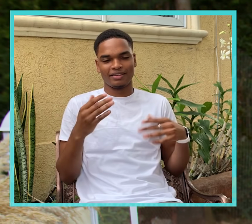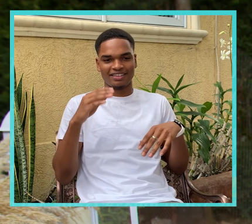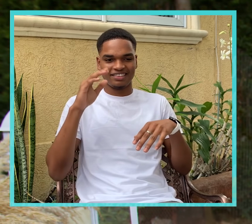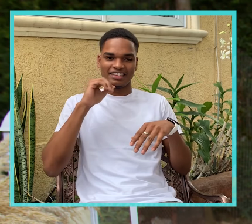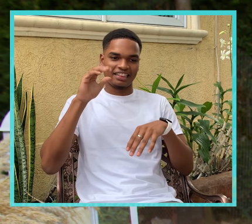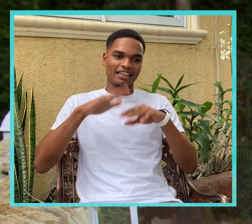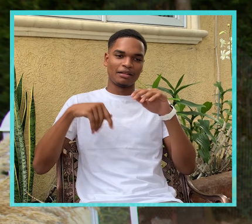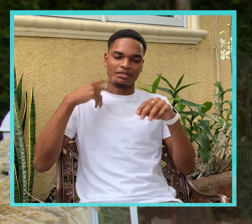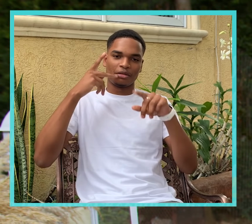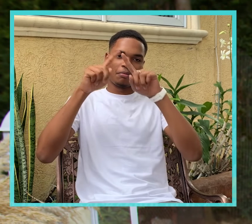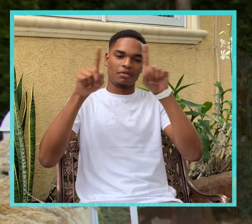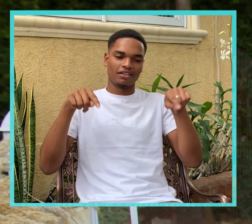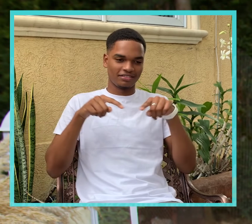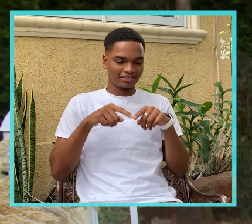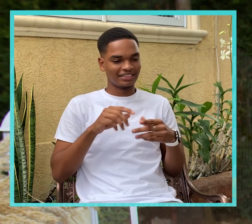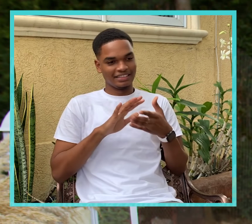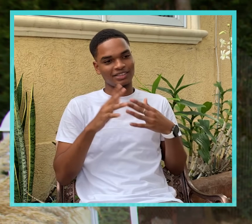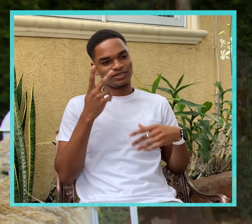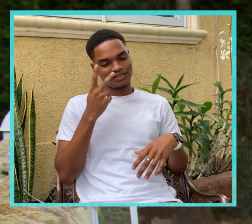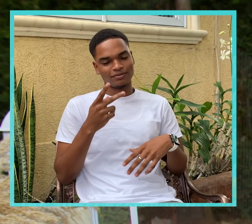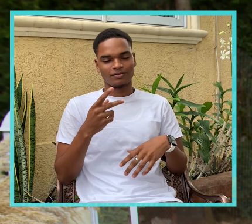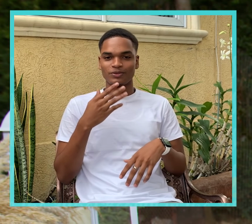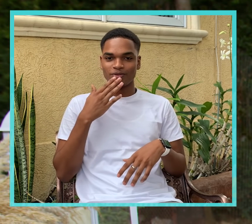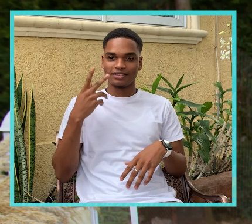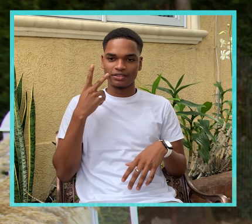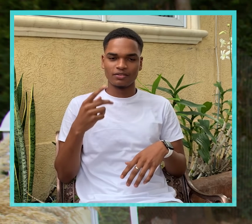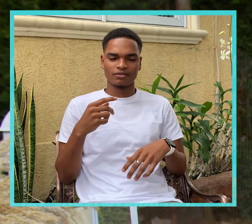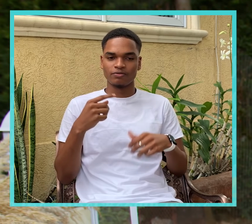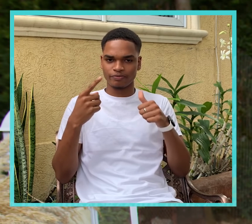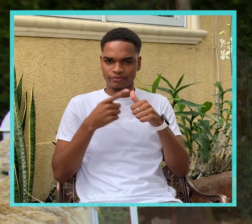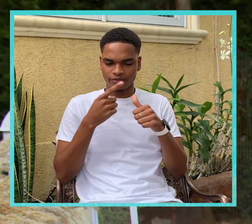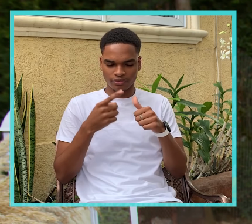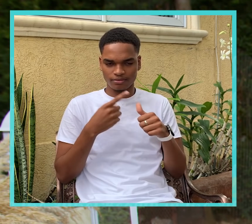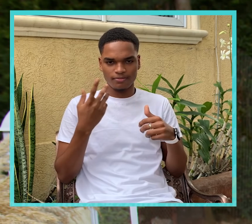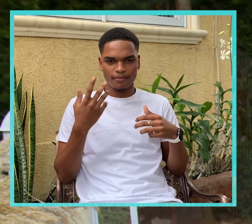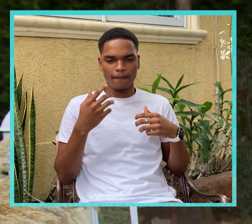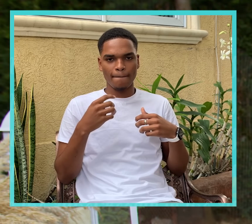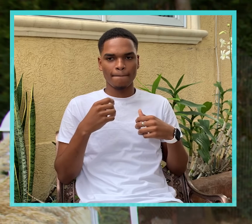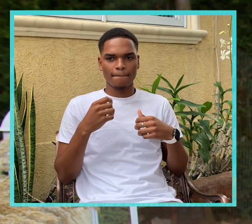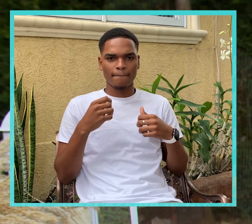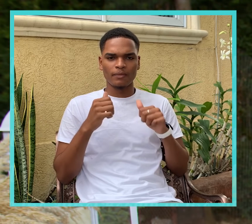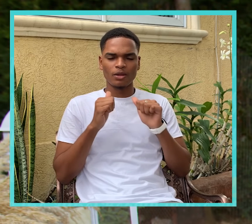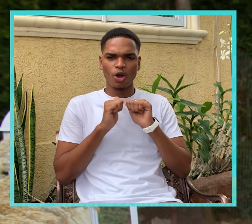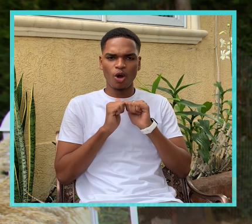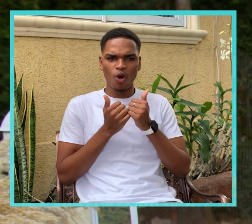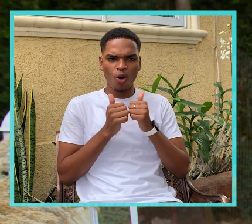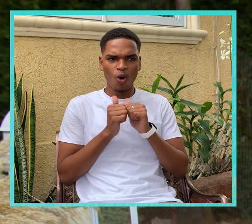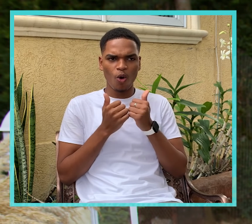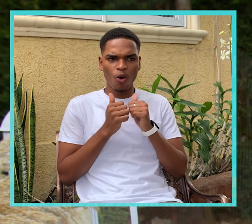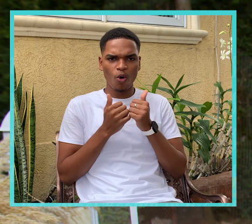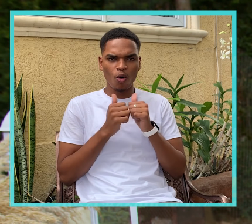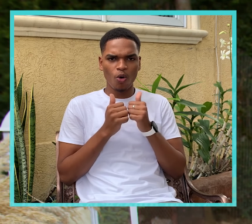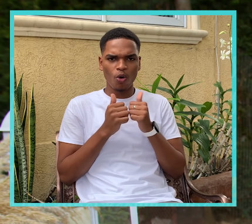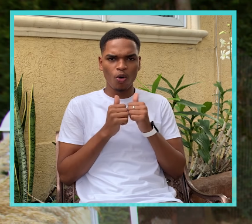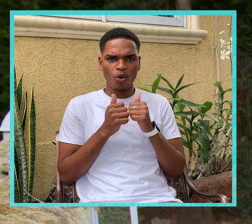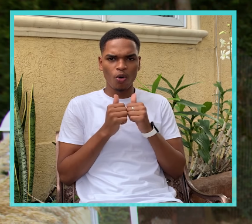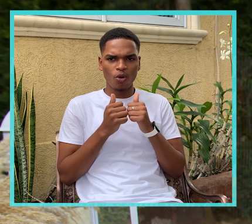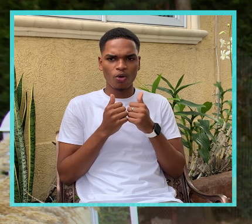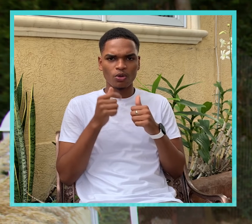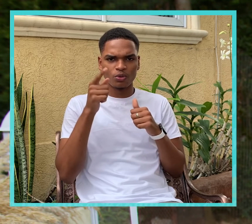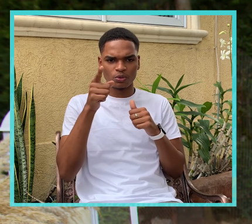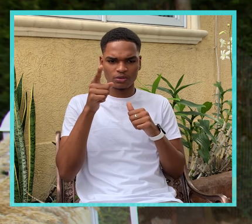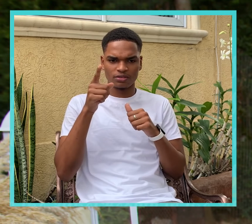to see you, Yendi. Good to see you. First things first, how is it that you ended up in